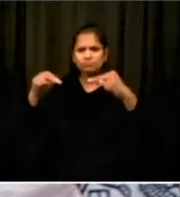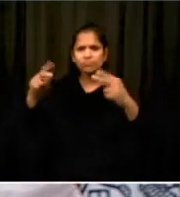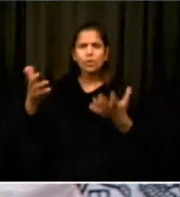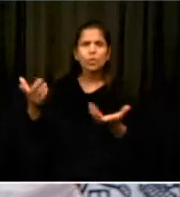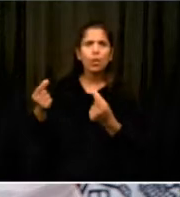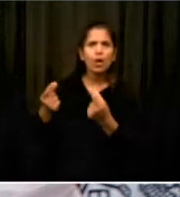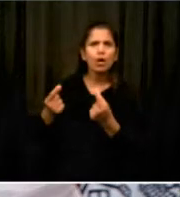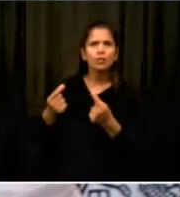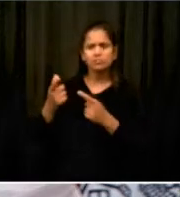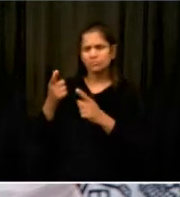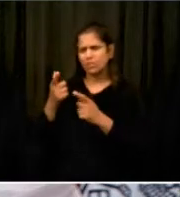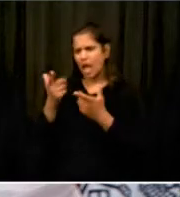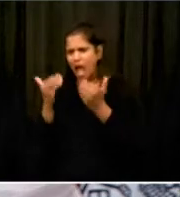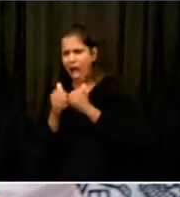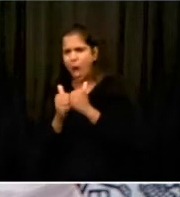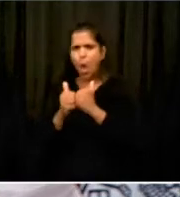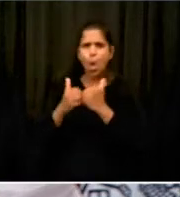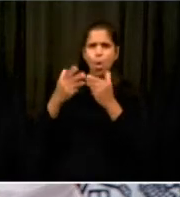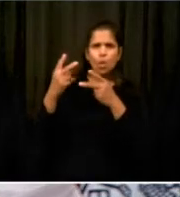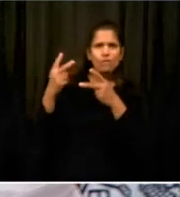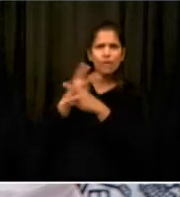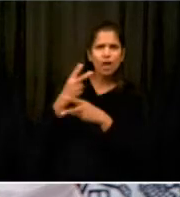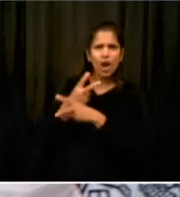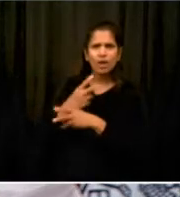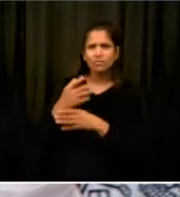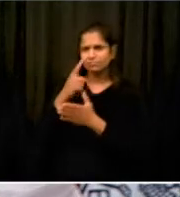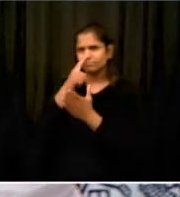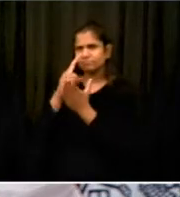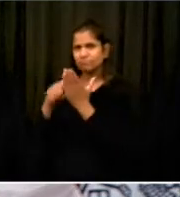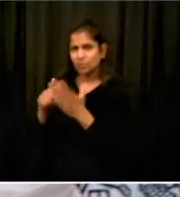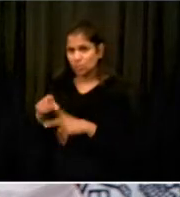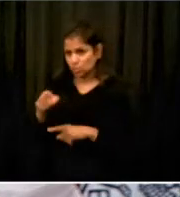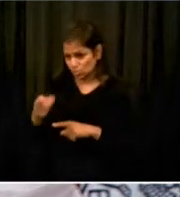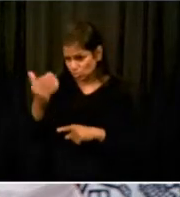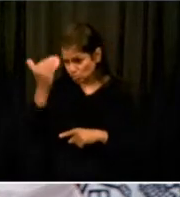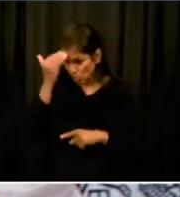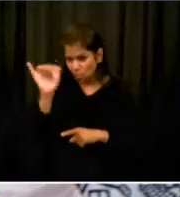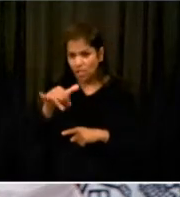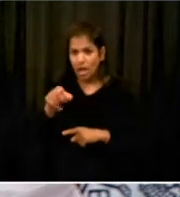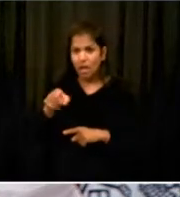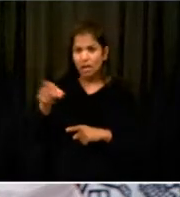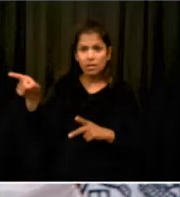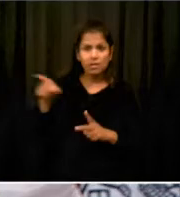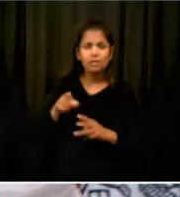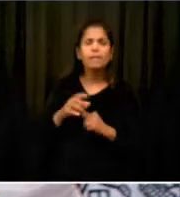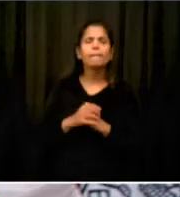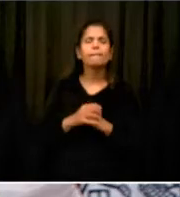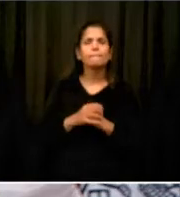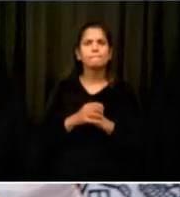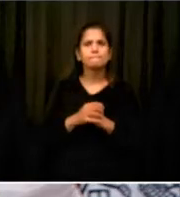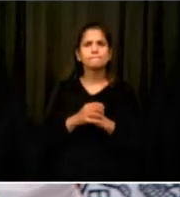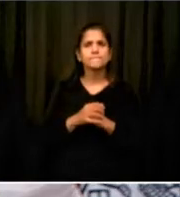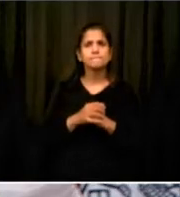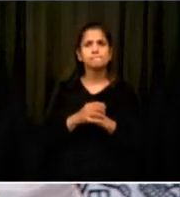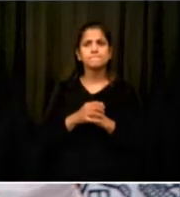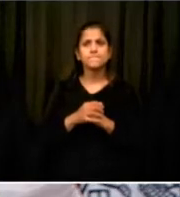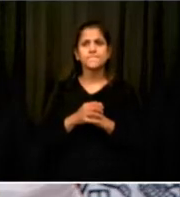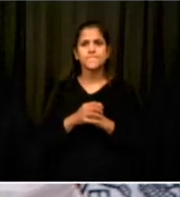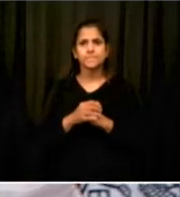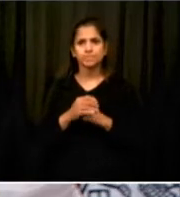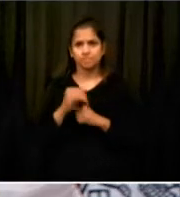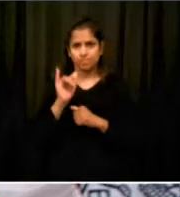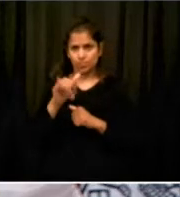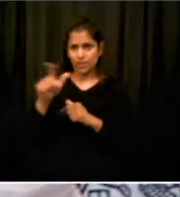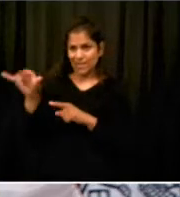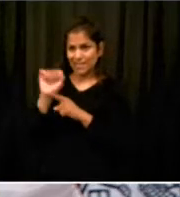will say to you, I've seen plenty of evidence, unfortunately, of rocks being thrown at officers, bottles being